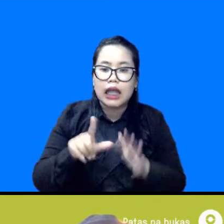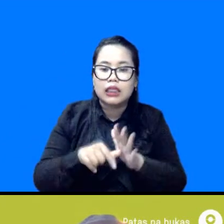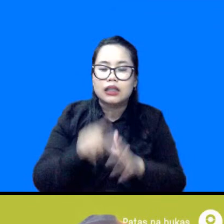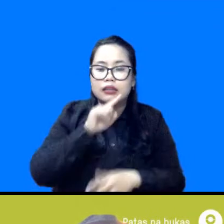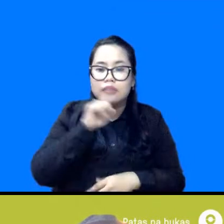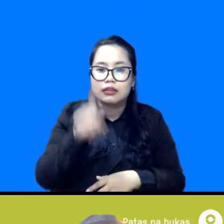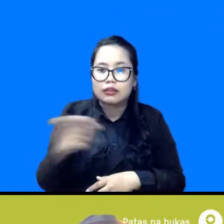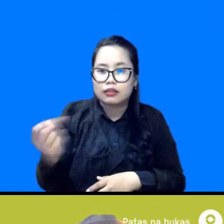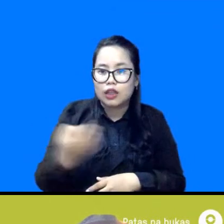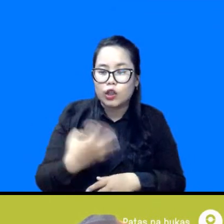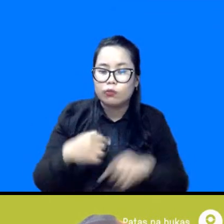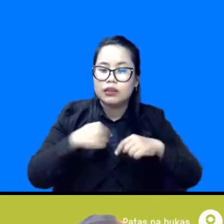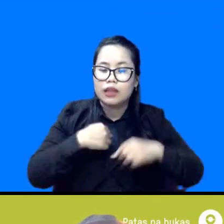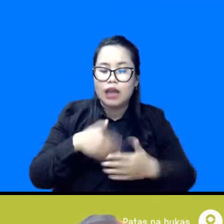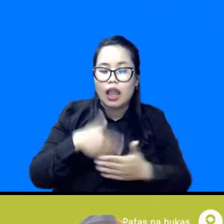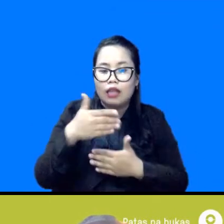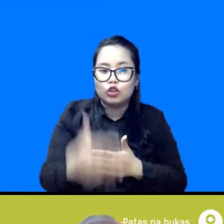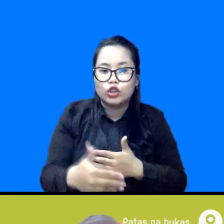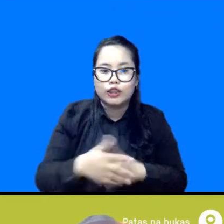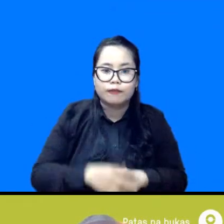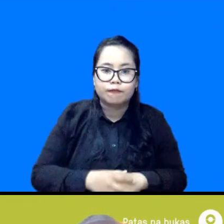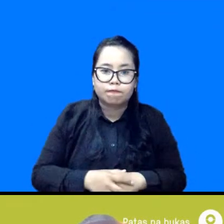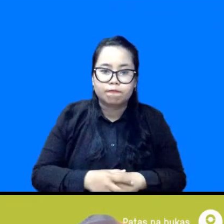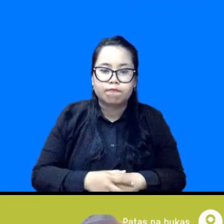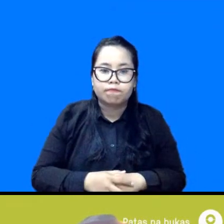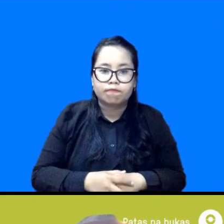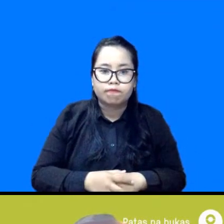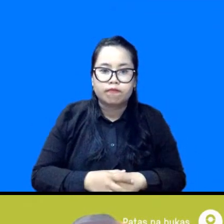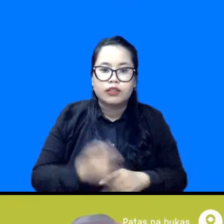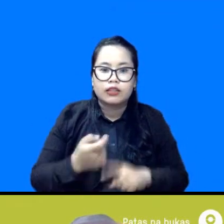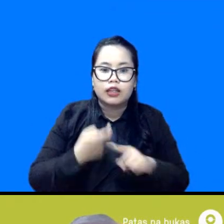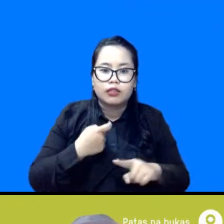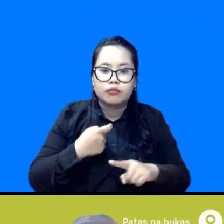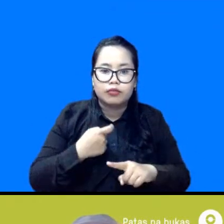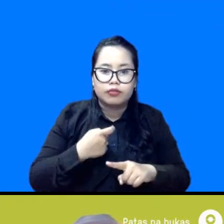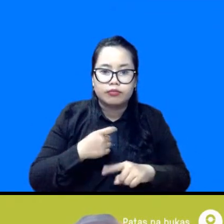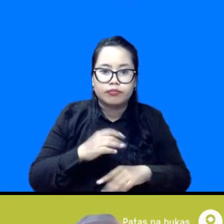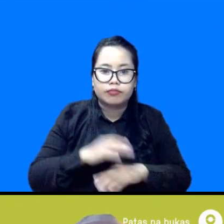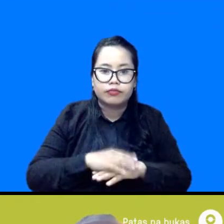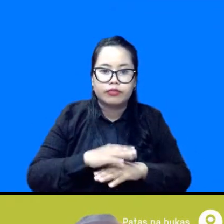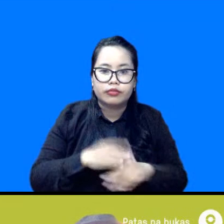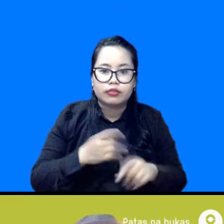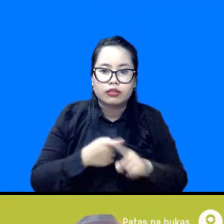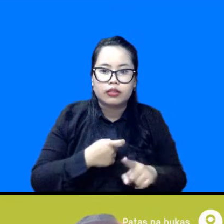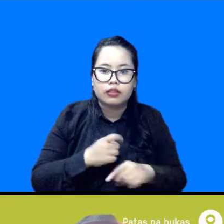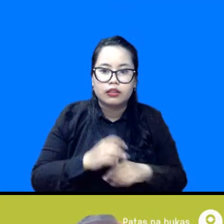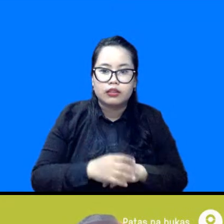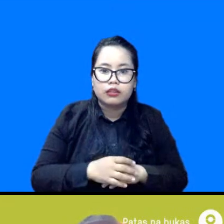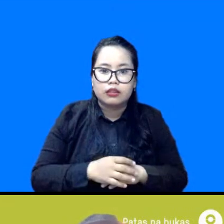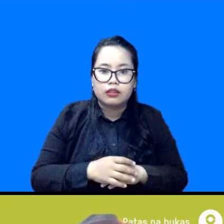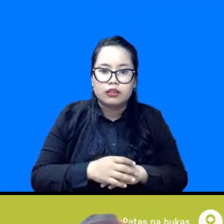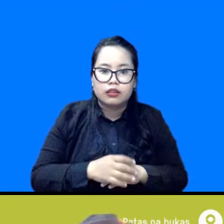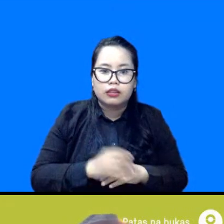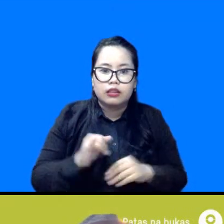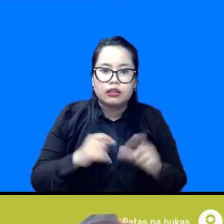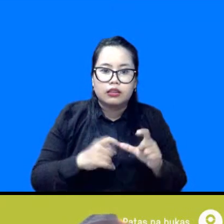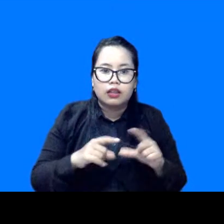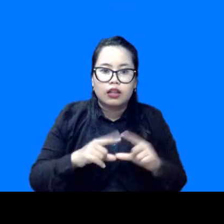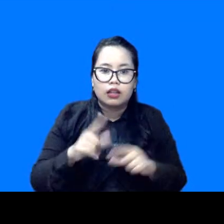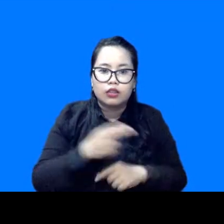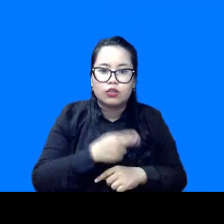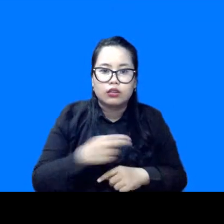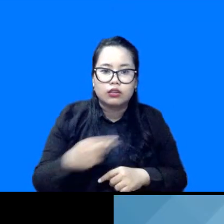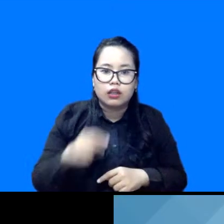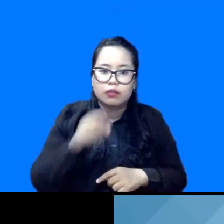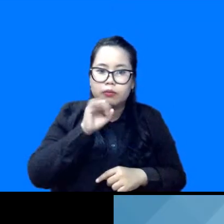with Mbak Grita from ISEL Indonesia that will currently talk about the gender equity and social